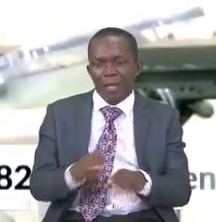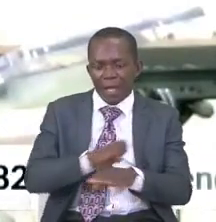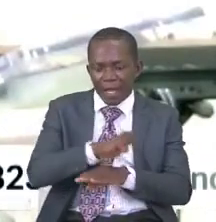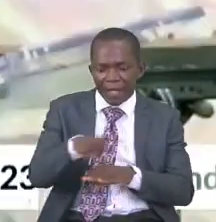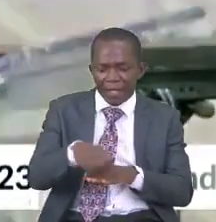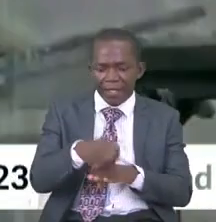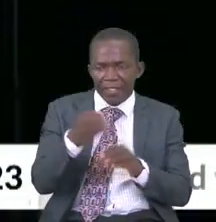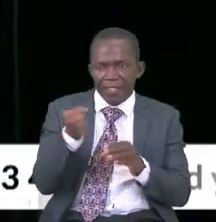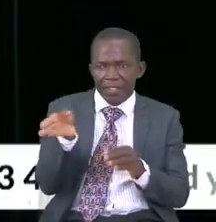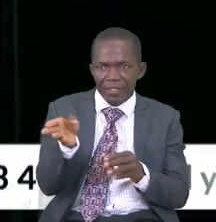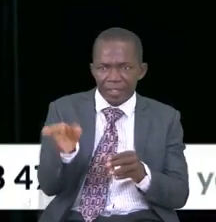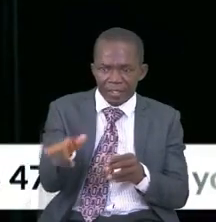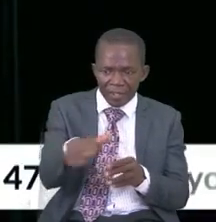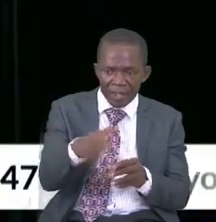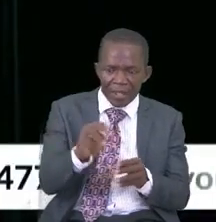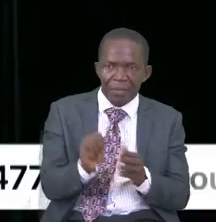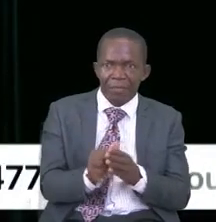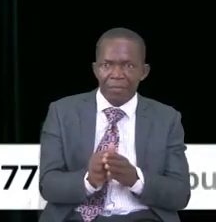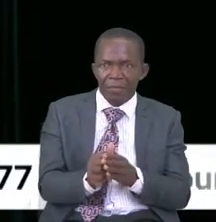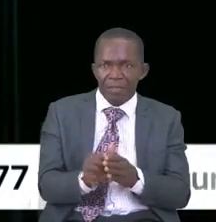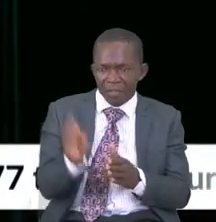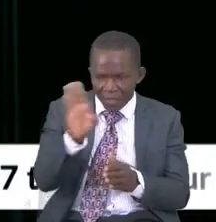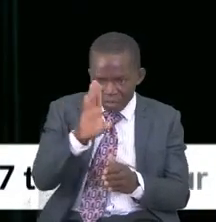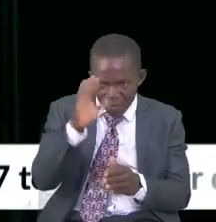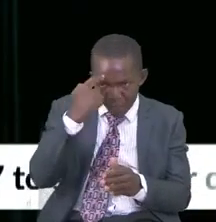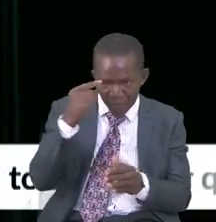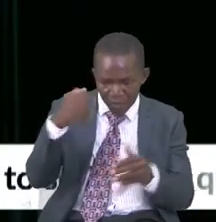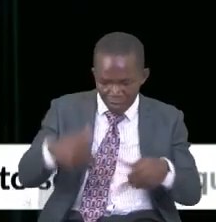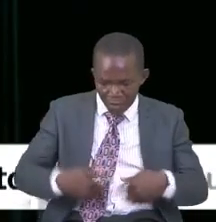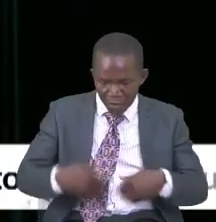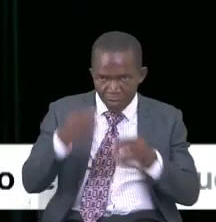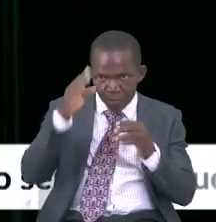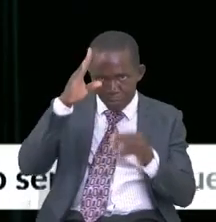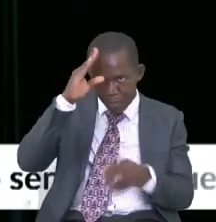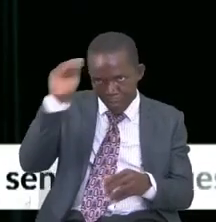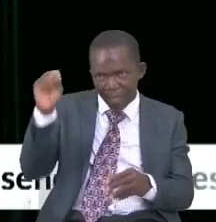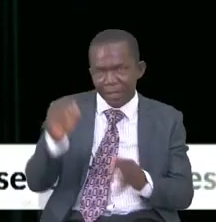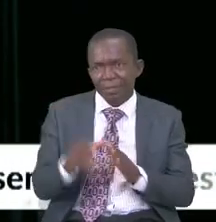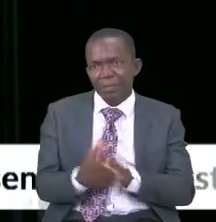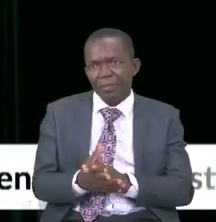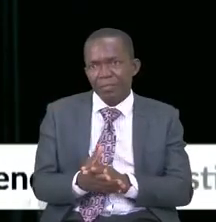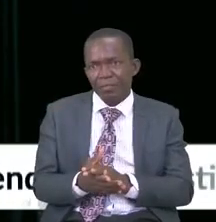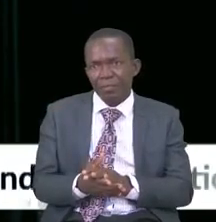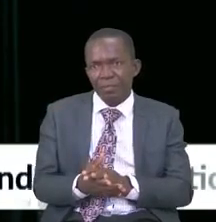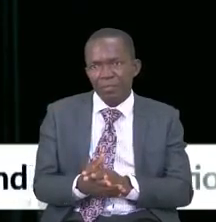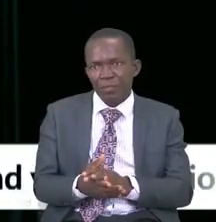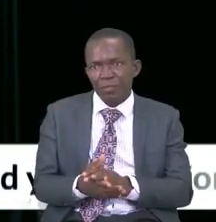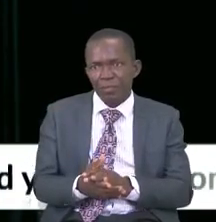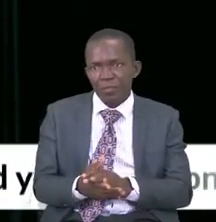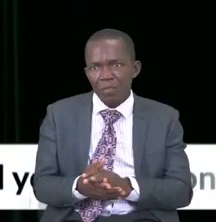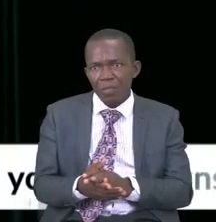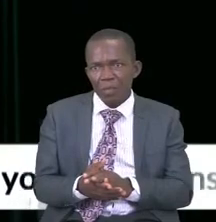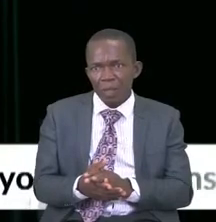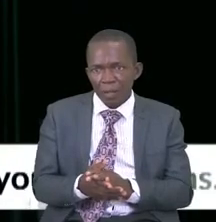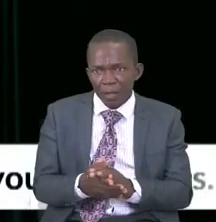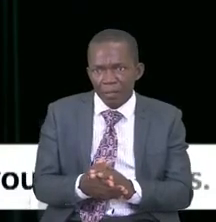for to Tarsus to seek Saul. It was a young man he had heard about. And the man had